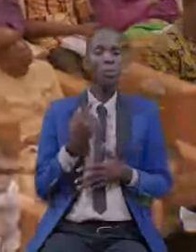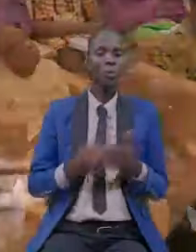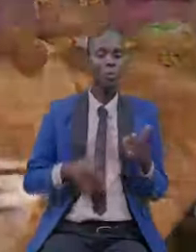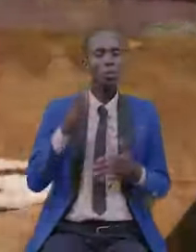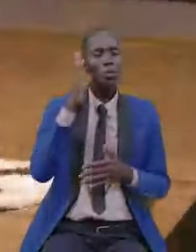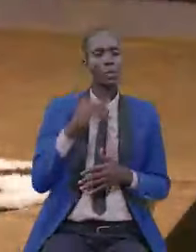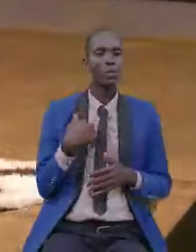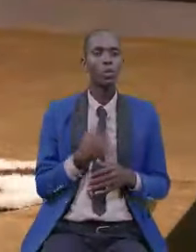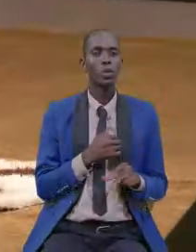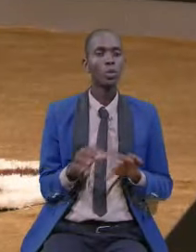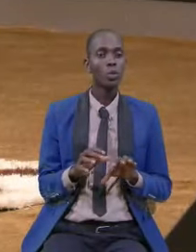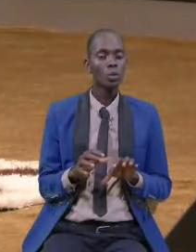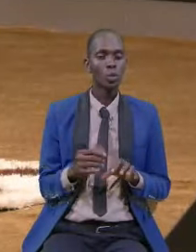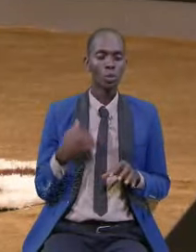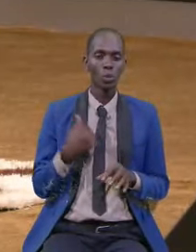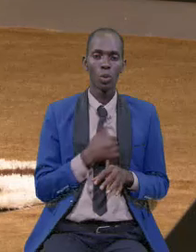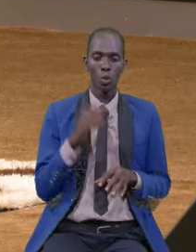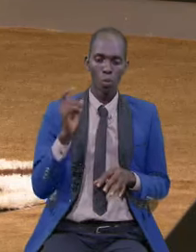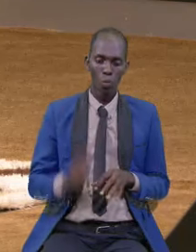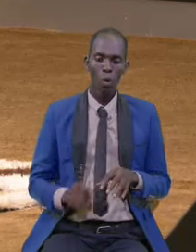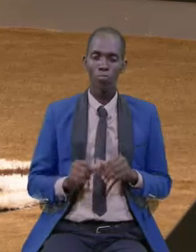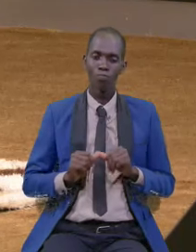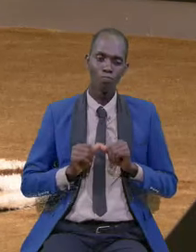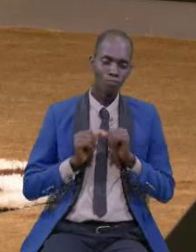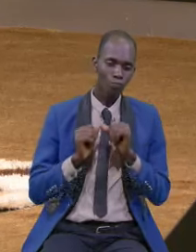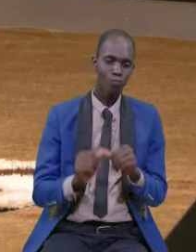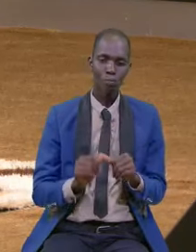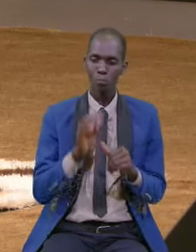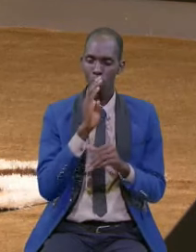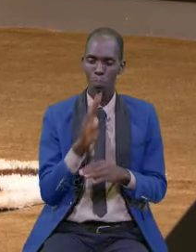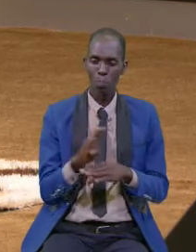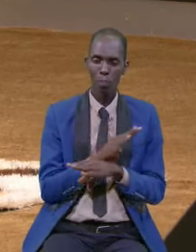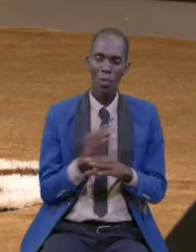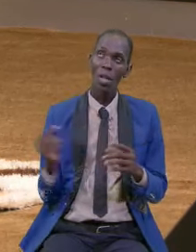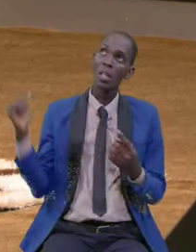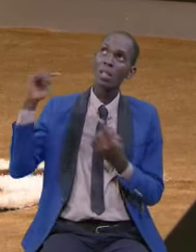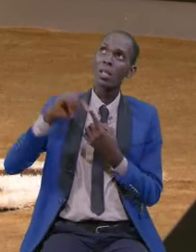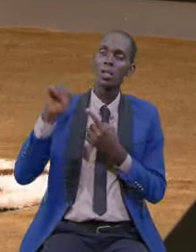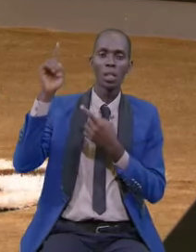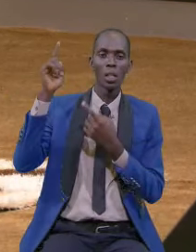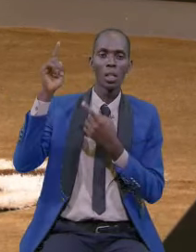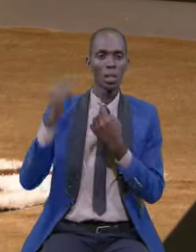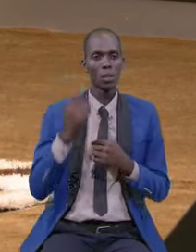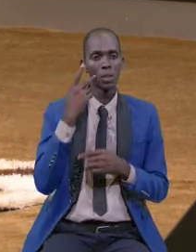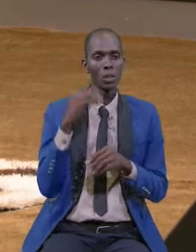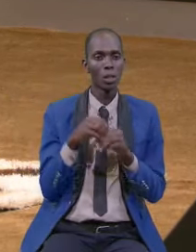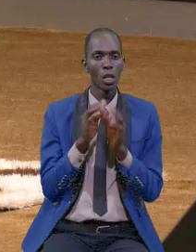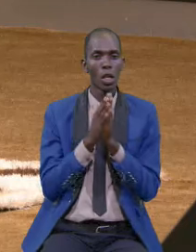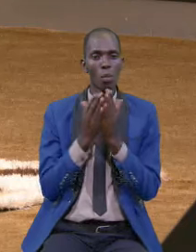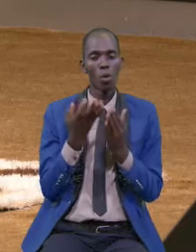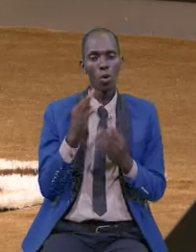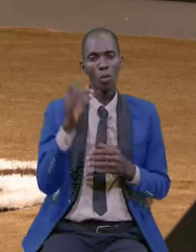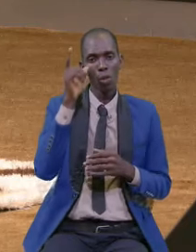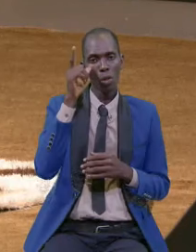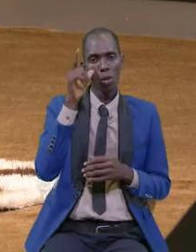keep occupied until he comes. Luke chapter 19, and we're reading from